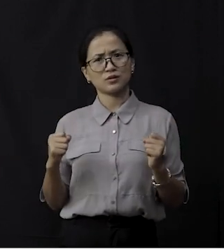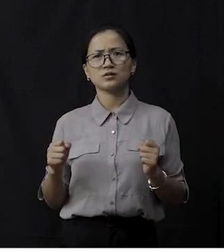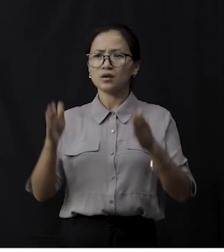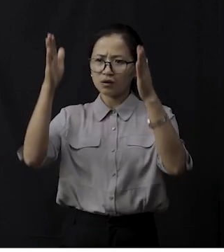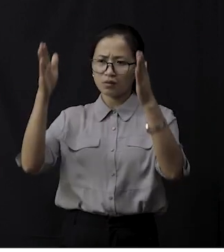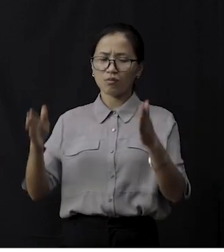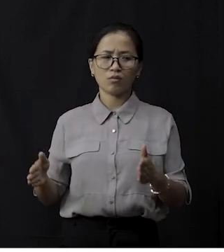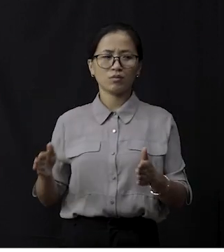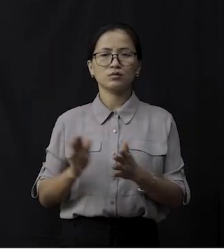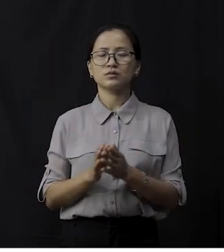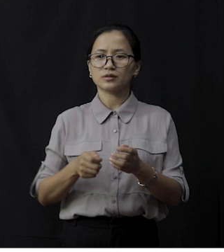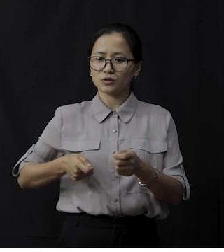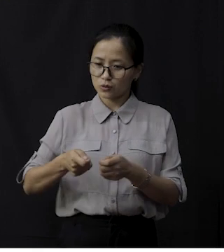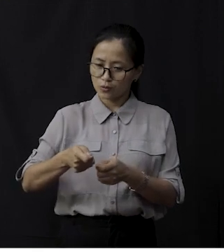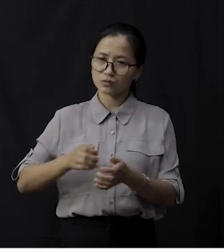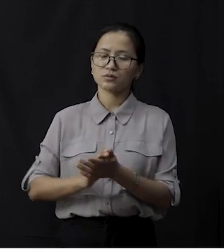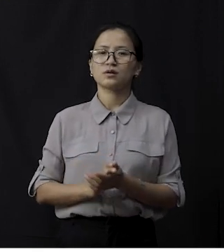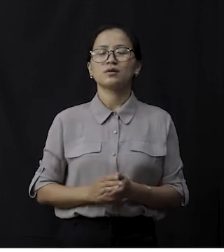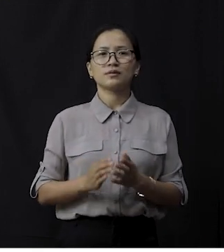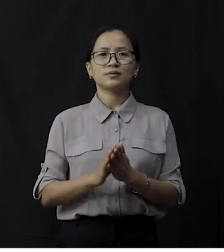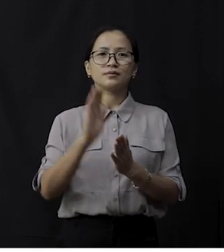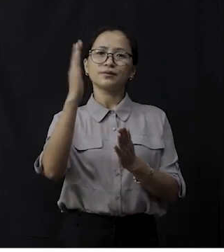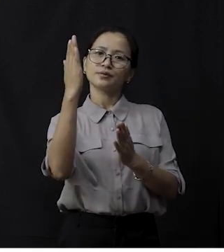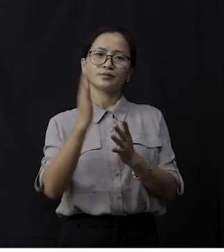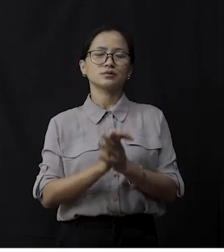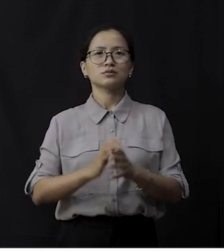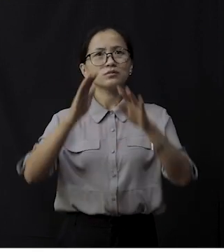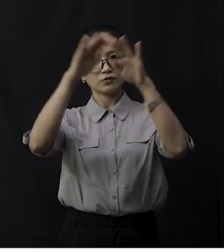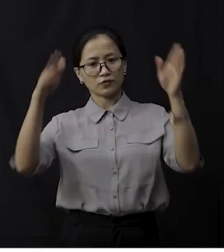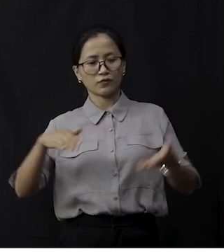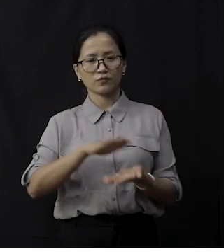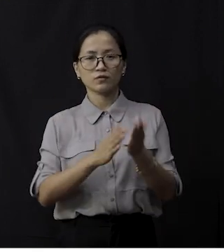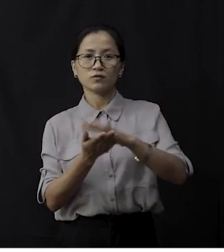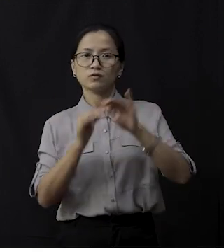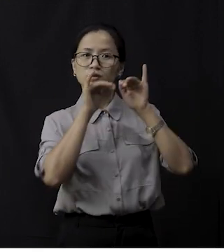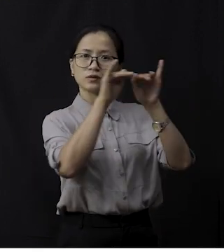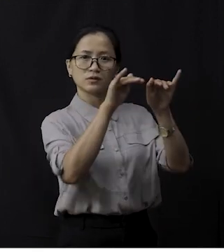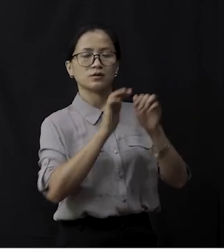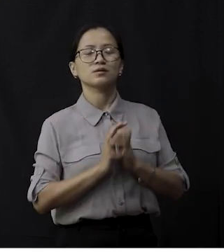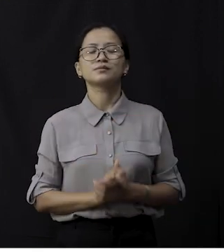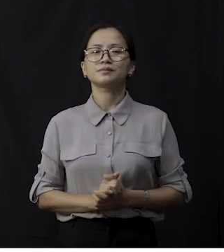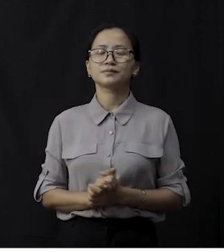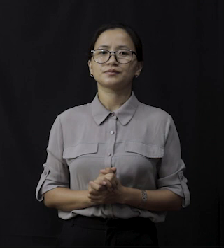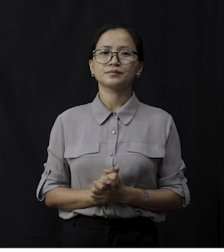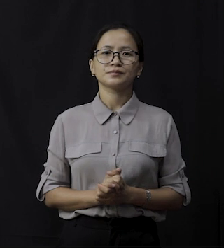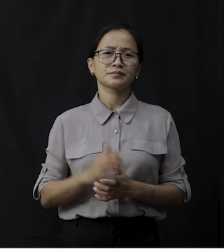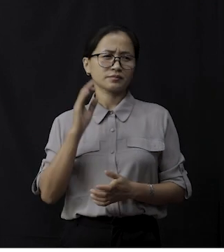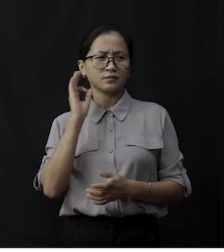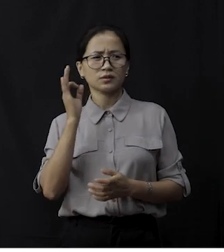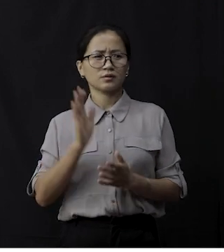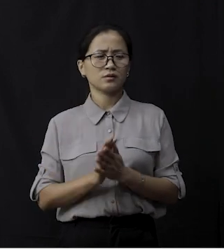like this. See the dresser, the almirah here, the small dresser here. It's made of wood, so